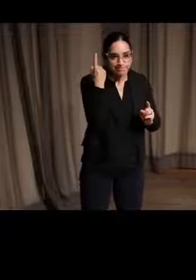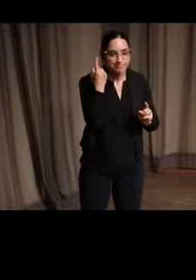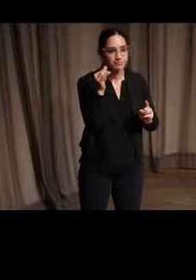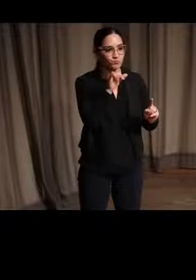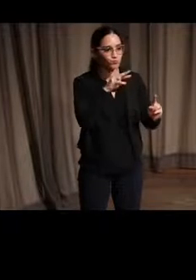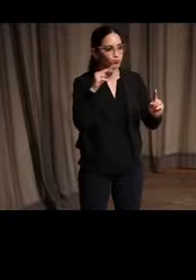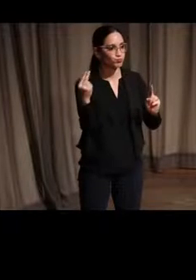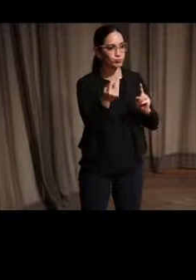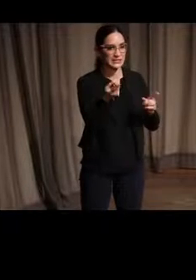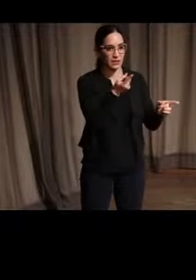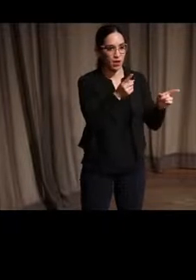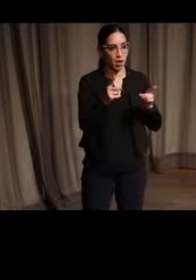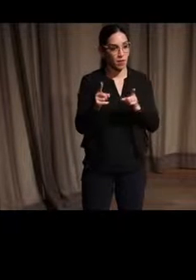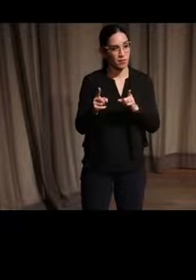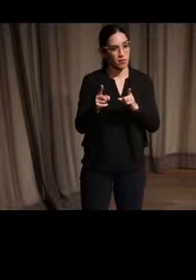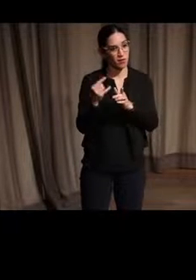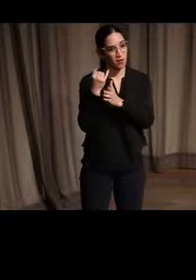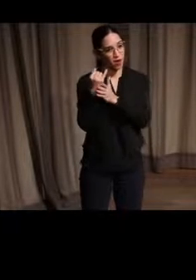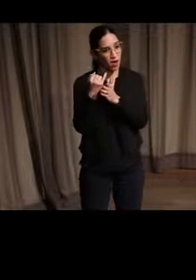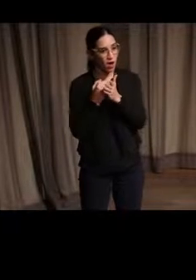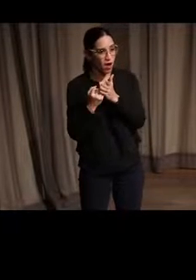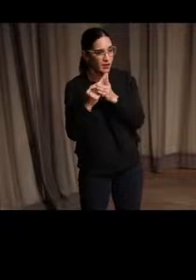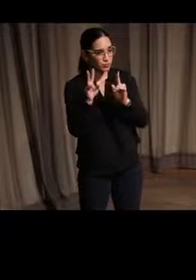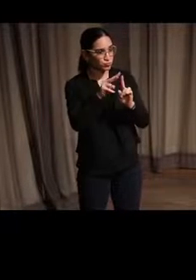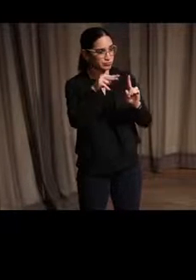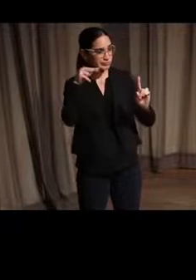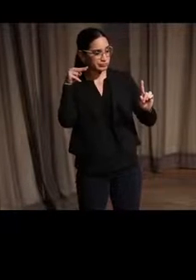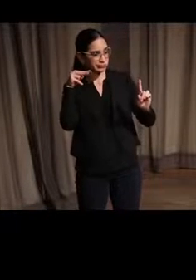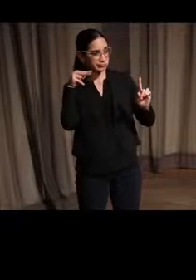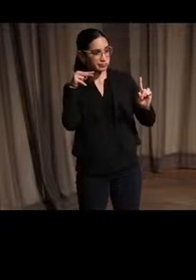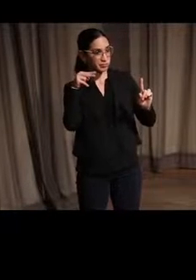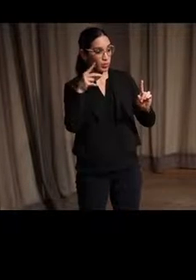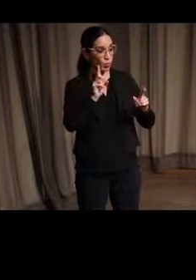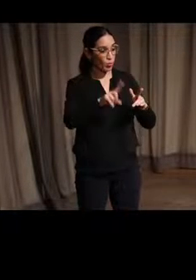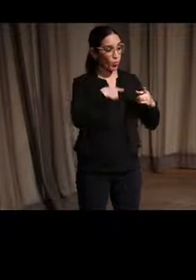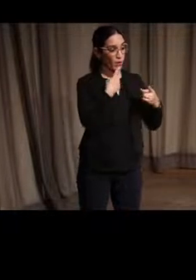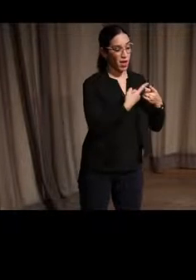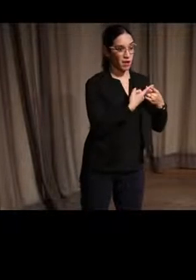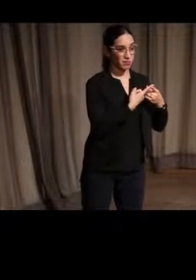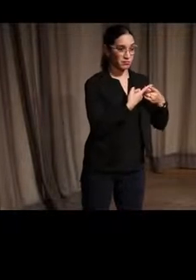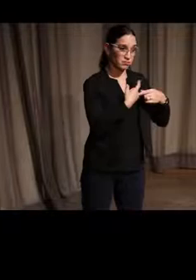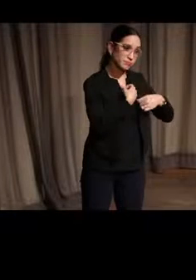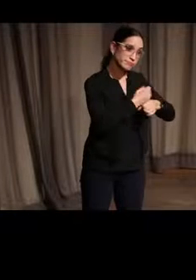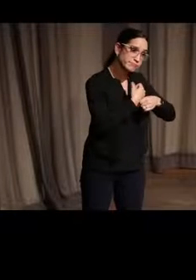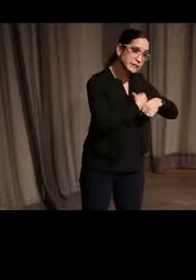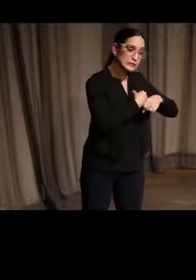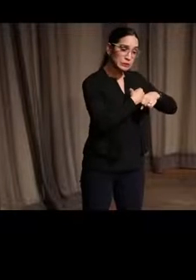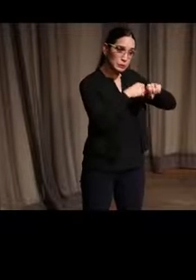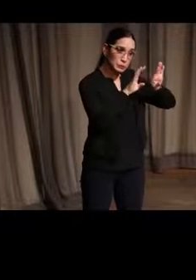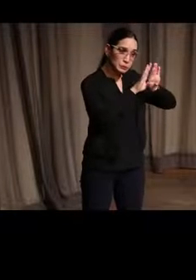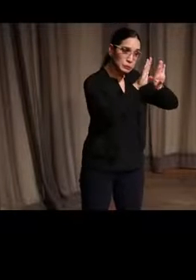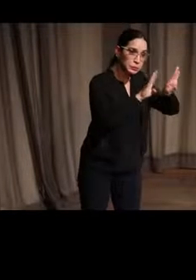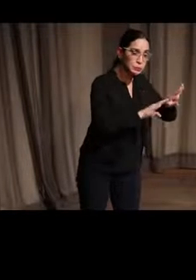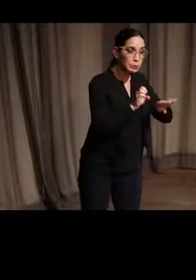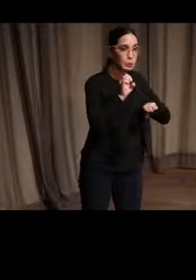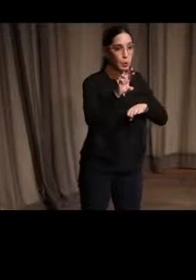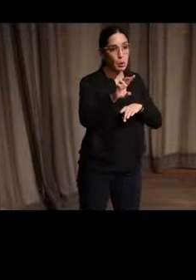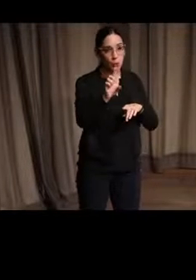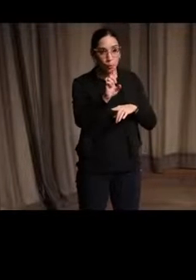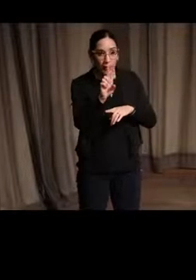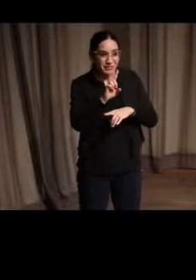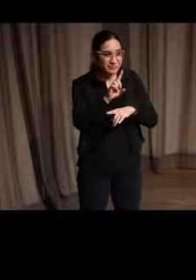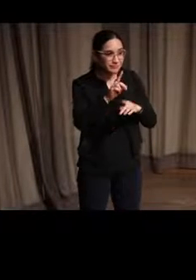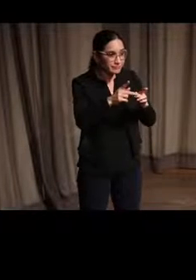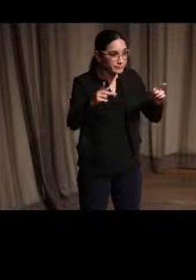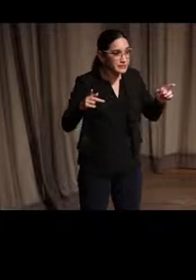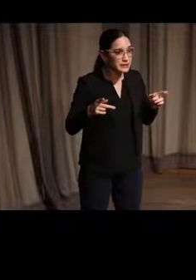both when it was made and also when you're seeing it and where it's located, whether you're seeing it in a white cube space, you're seeing it here at PAMM